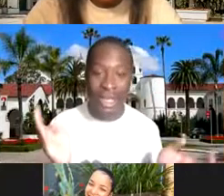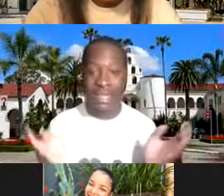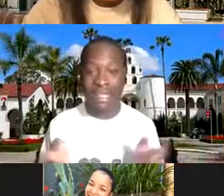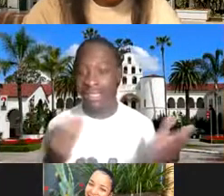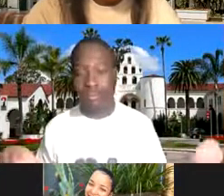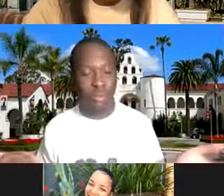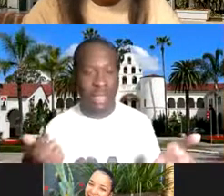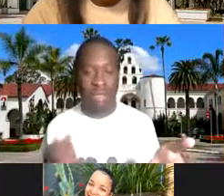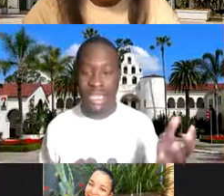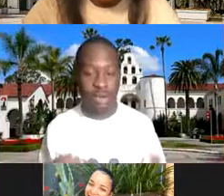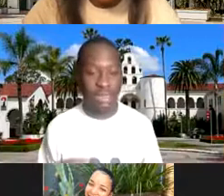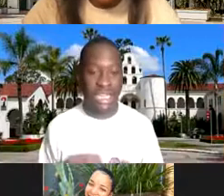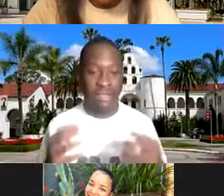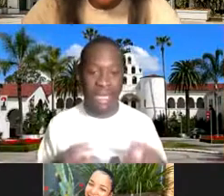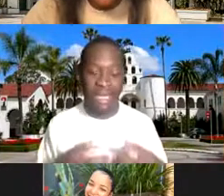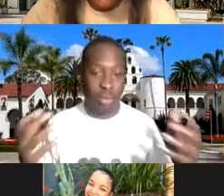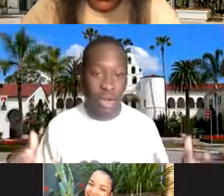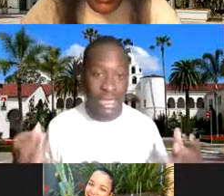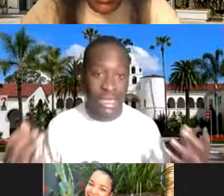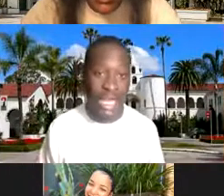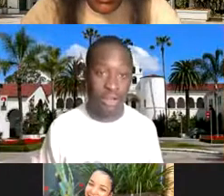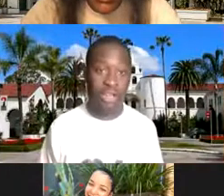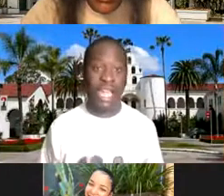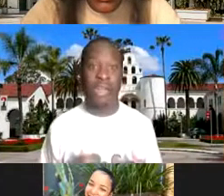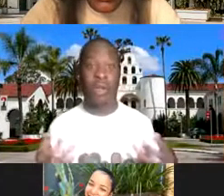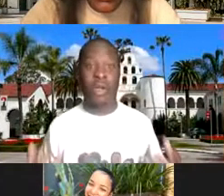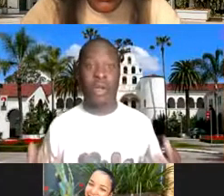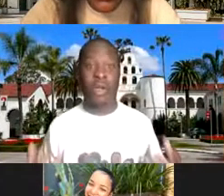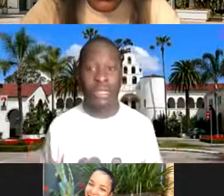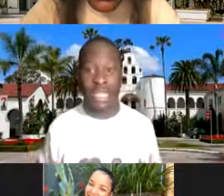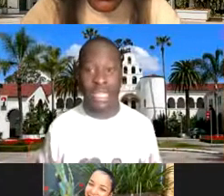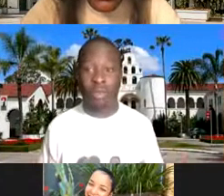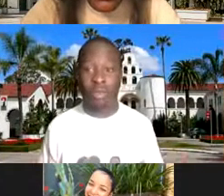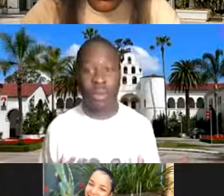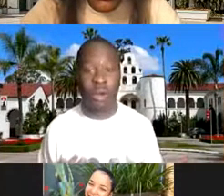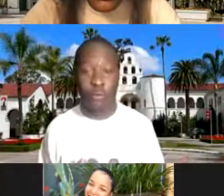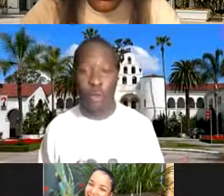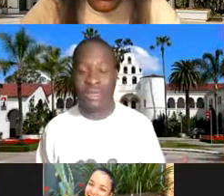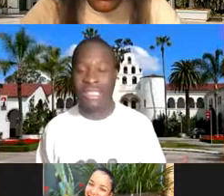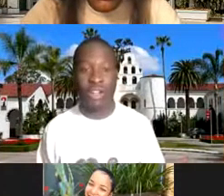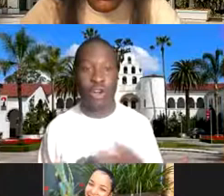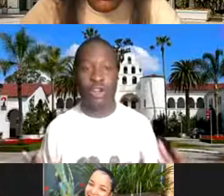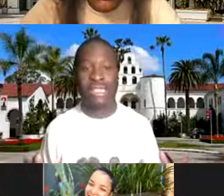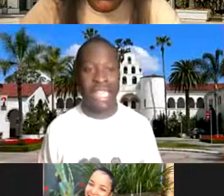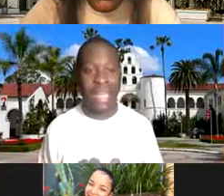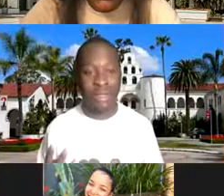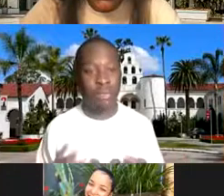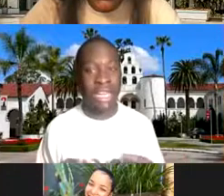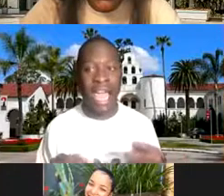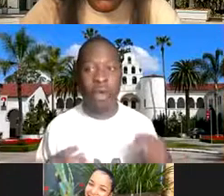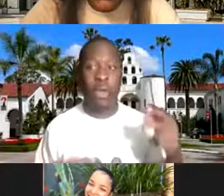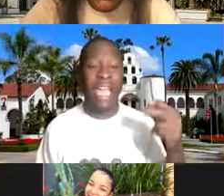Harambe, because like what Sierra was saying, it means working together. And we all work together. While we are 4% on this